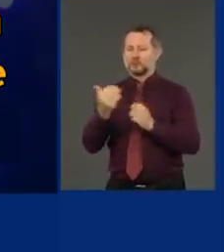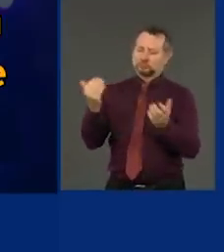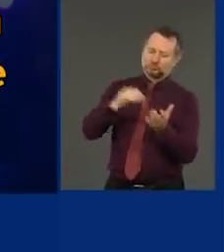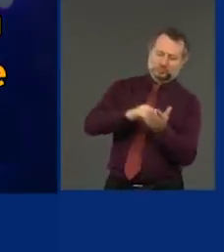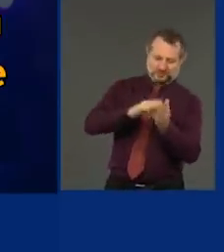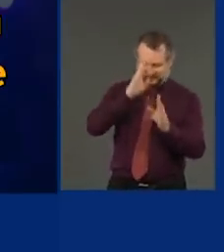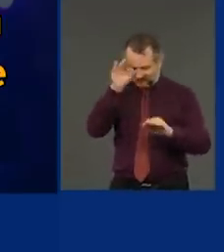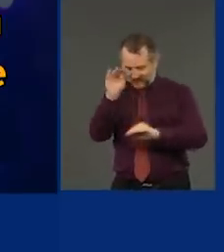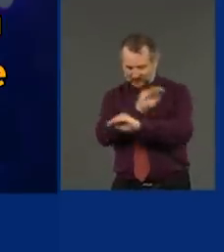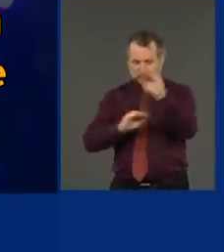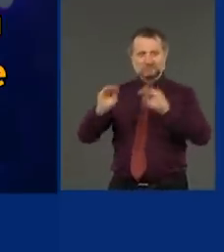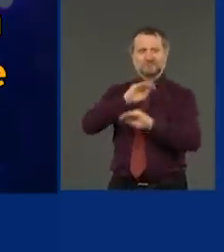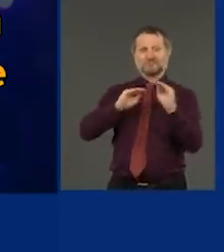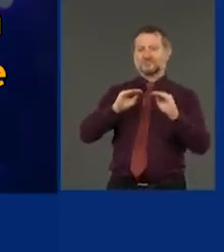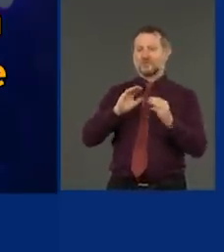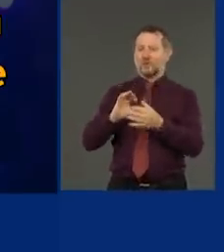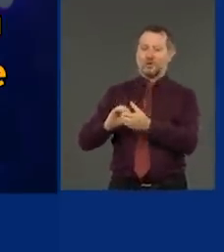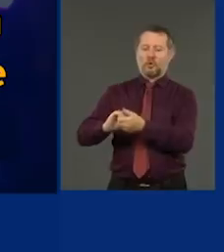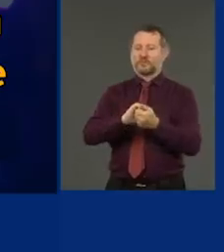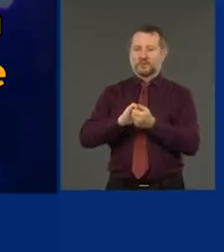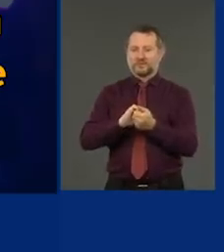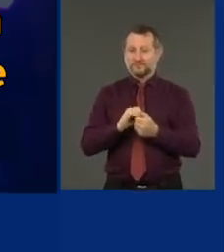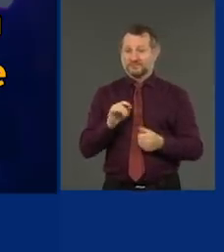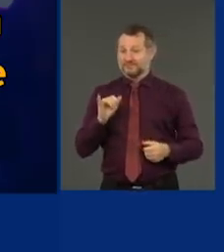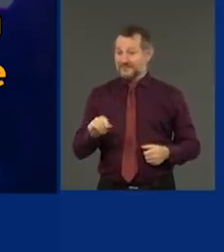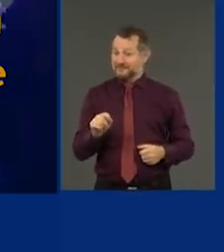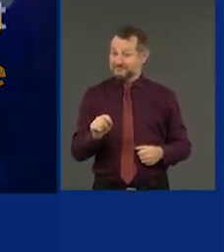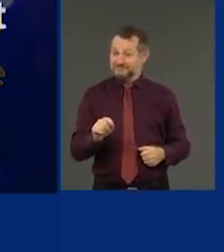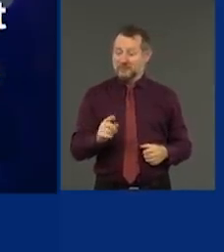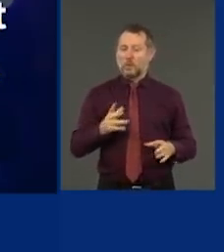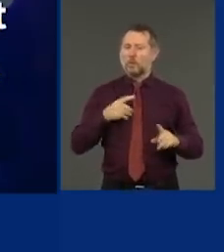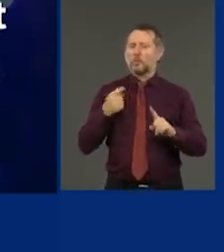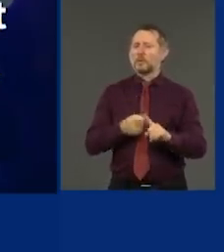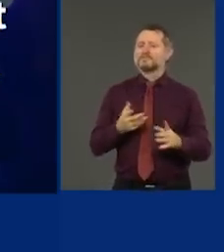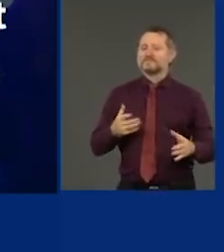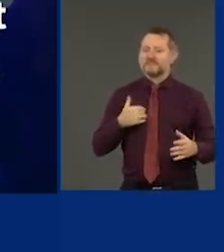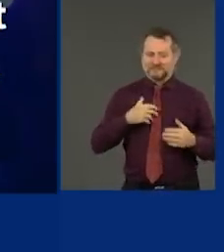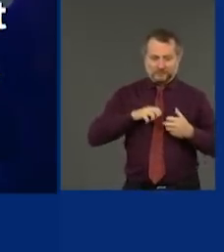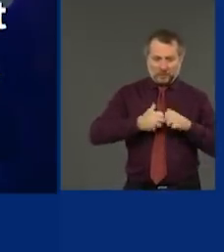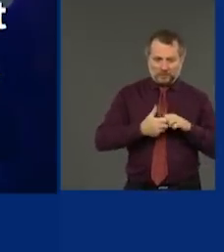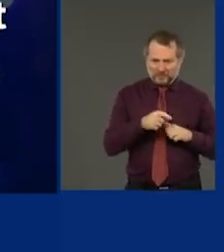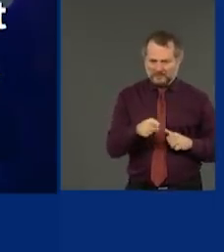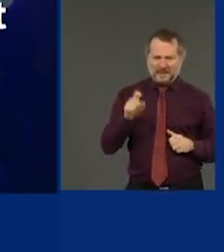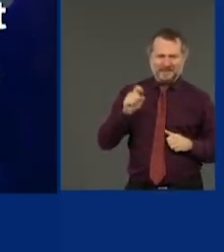is, we have an issue, and we have to address the issue.